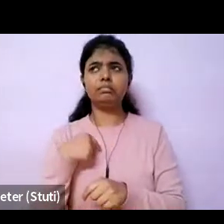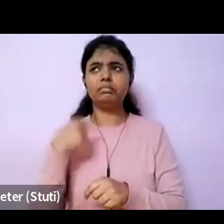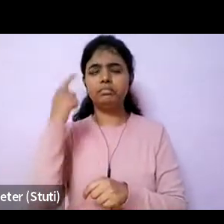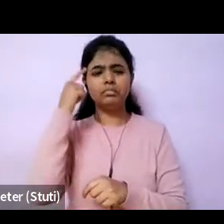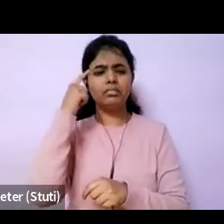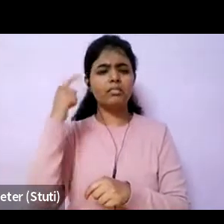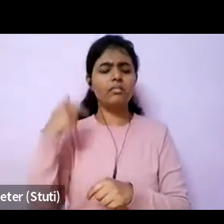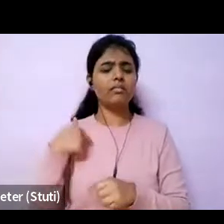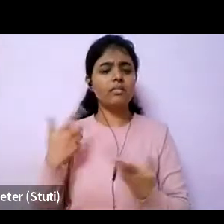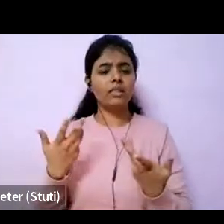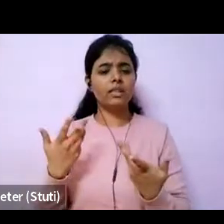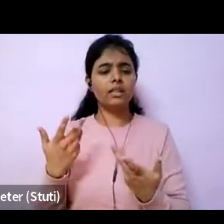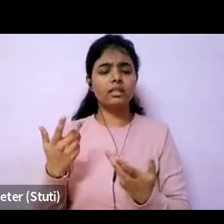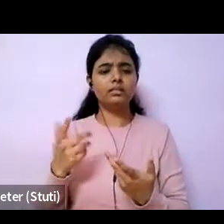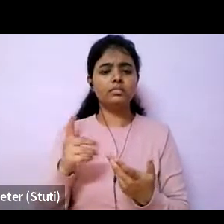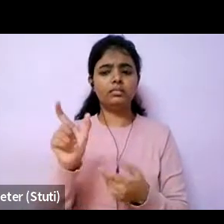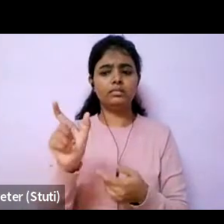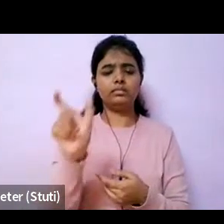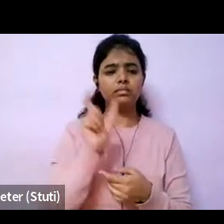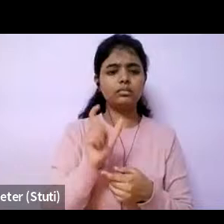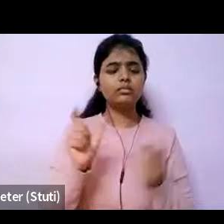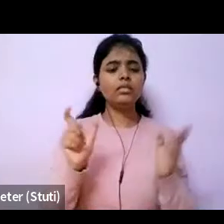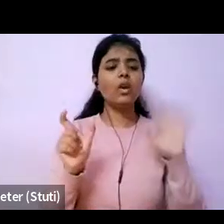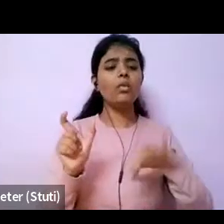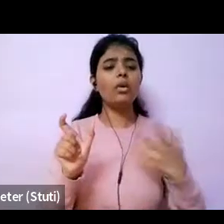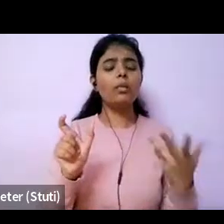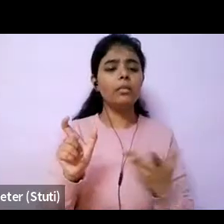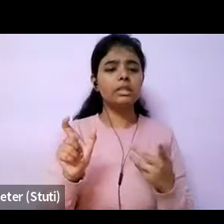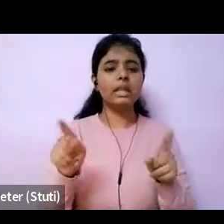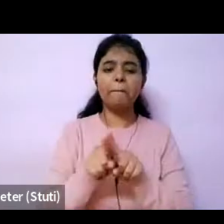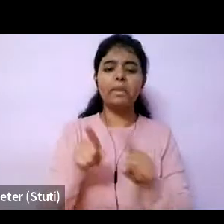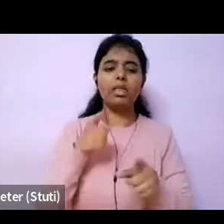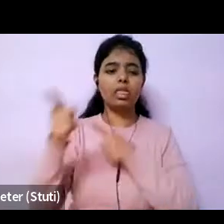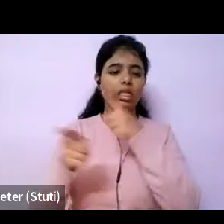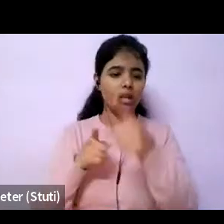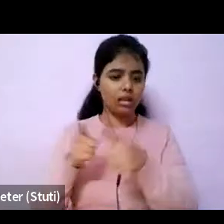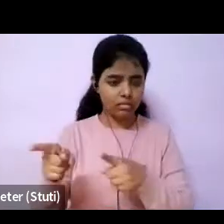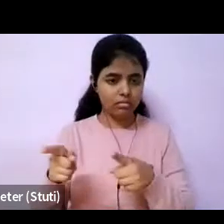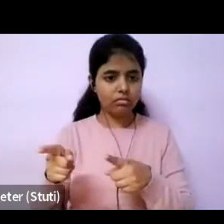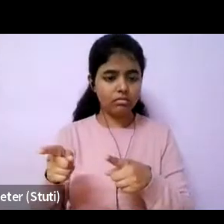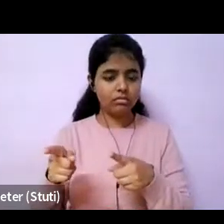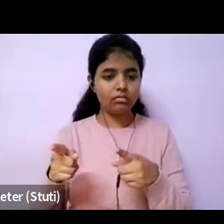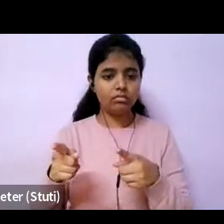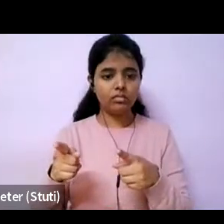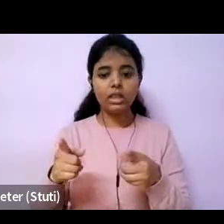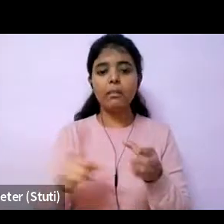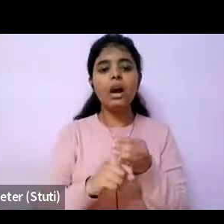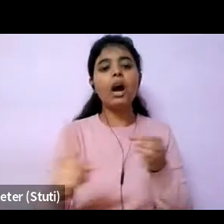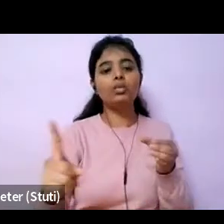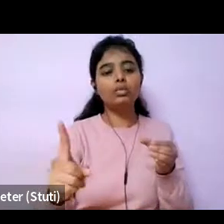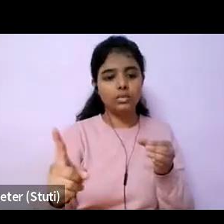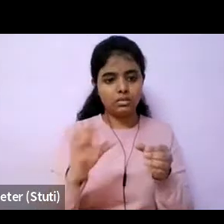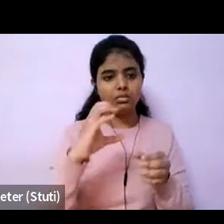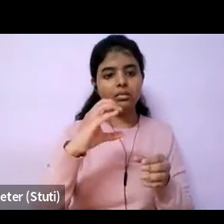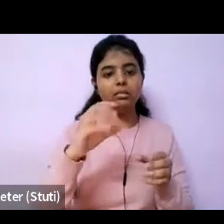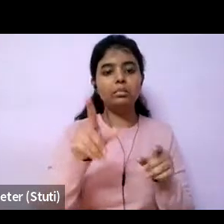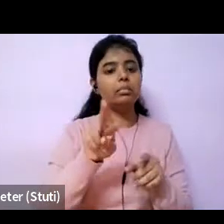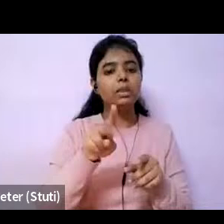is generated from the kind of a criticism to the existing mainstream art world for